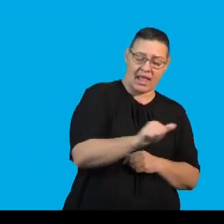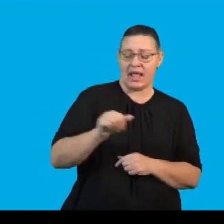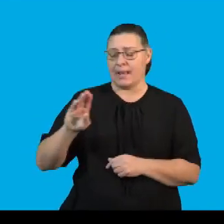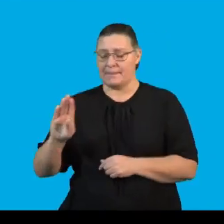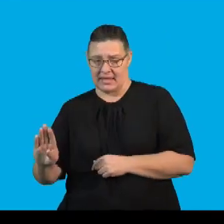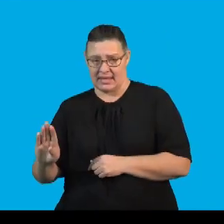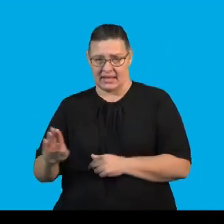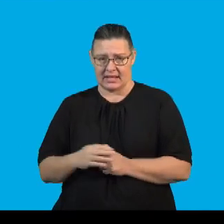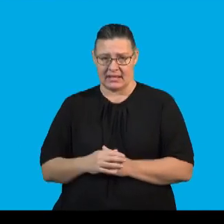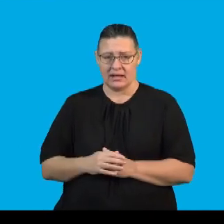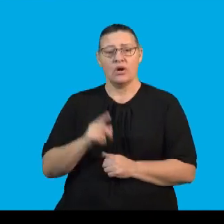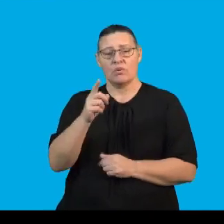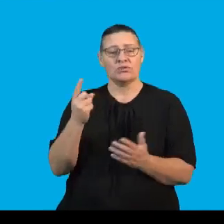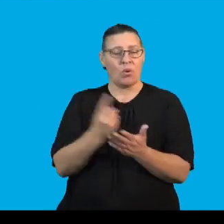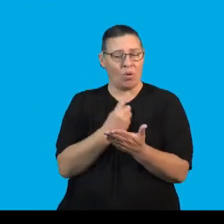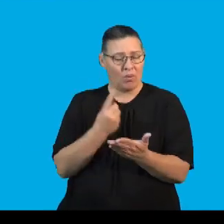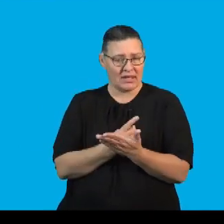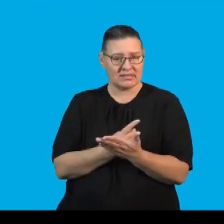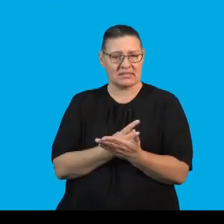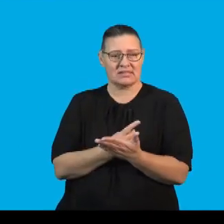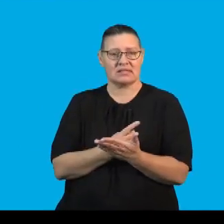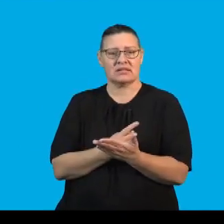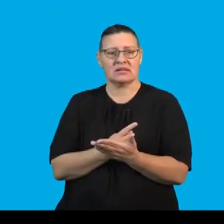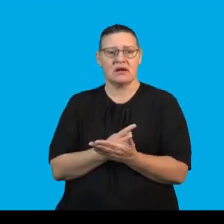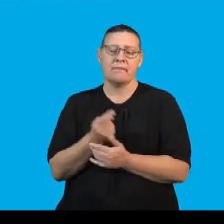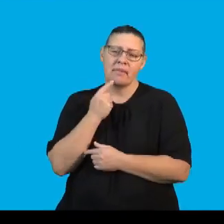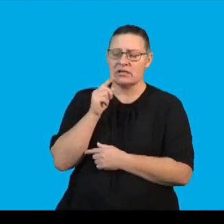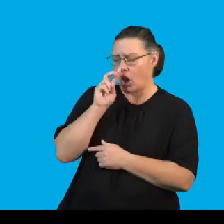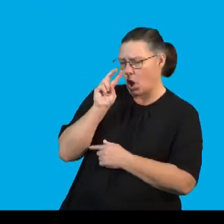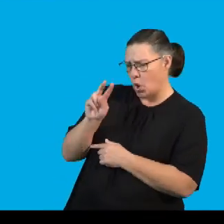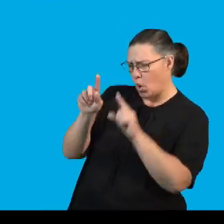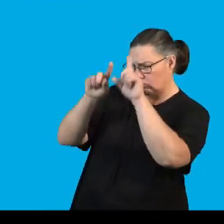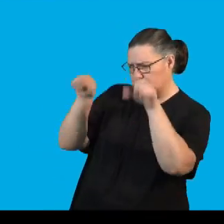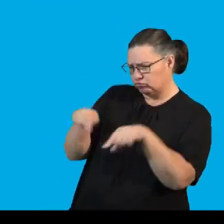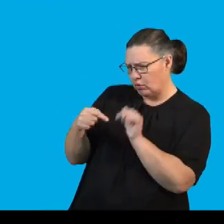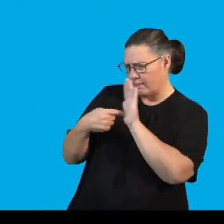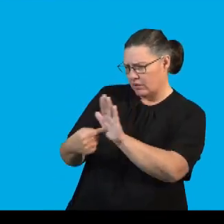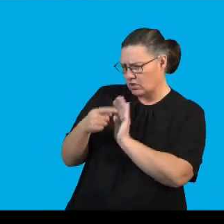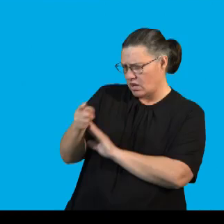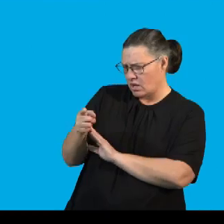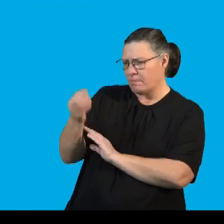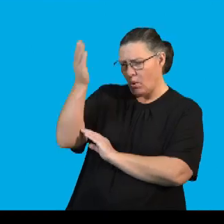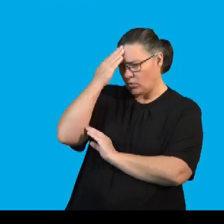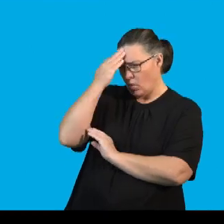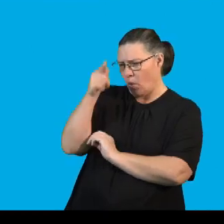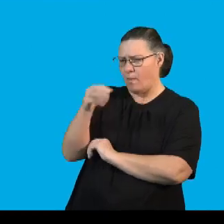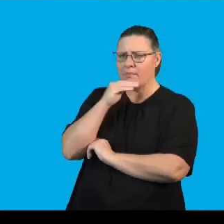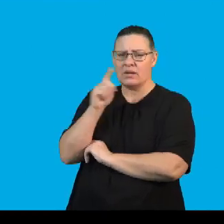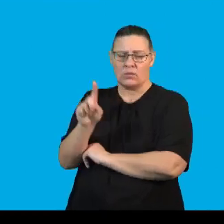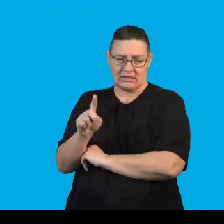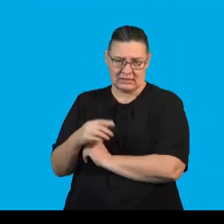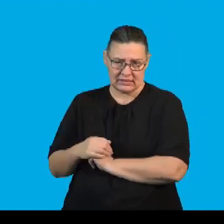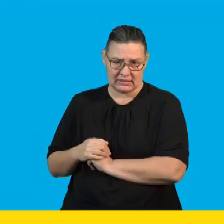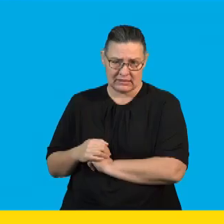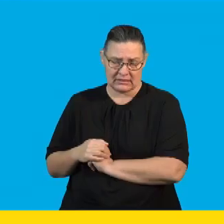and hormone B. Don't forget, you must always come and familiarize yourself with a